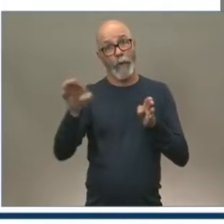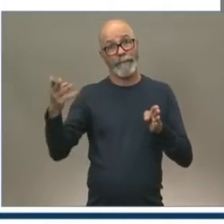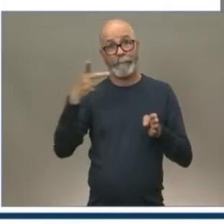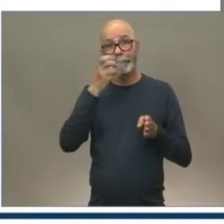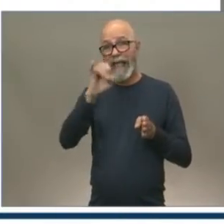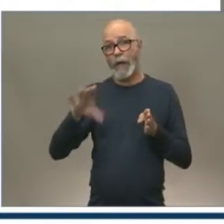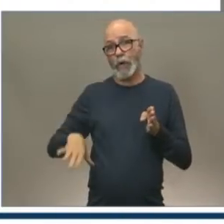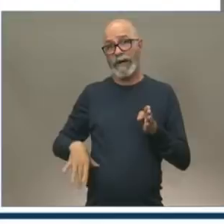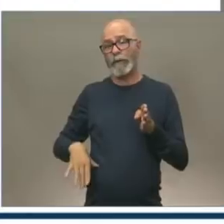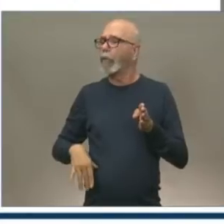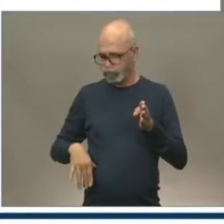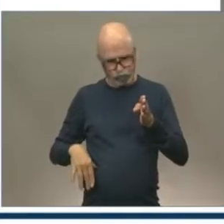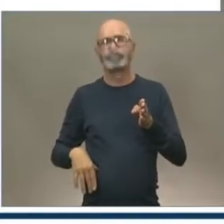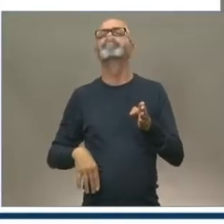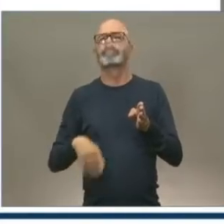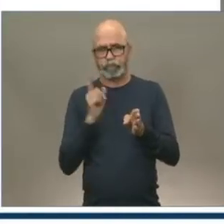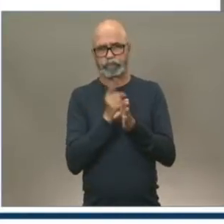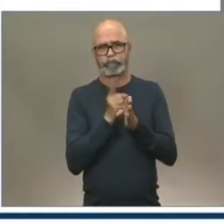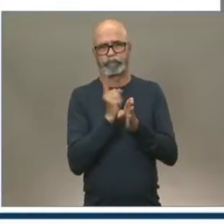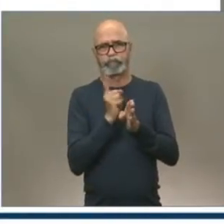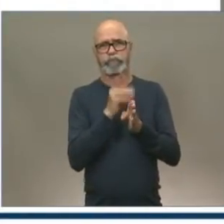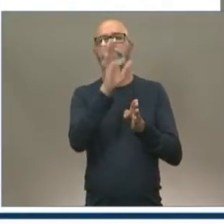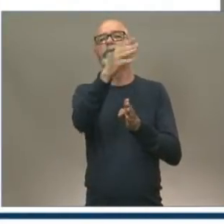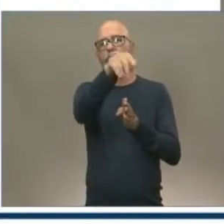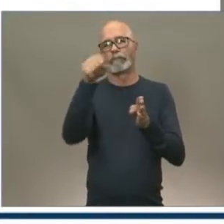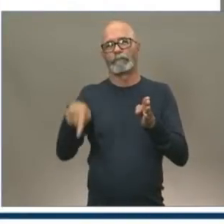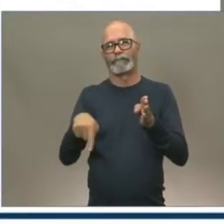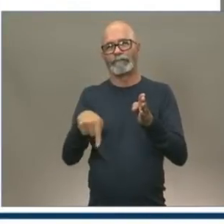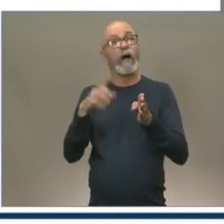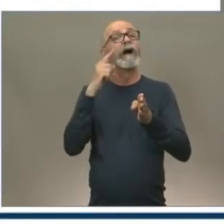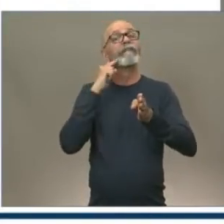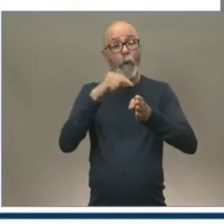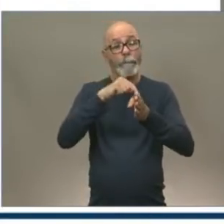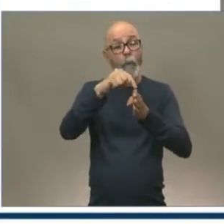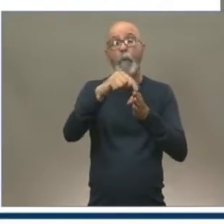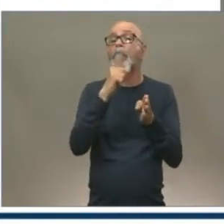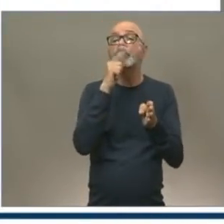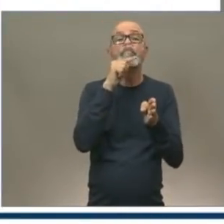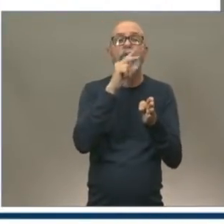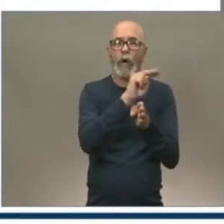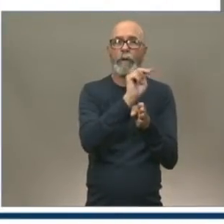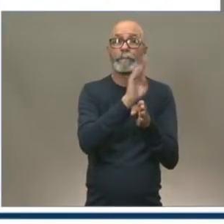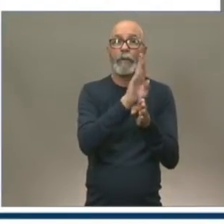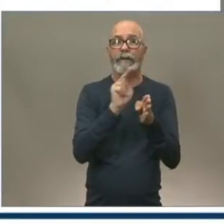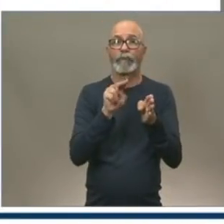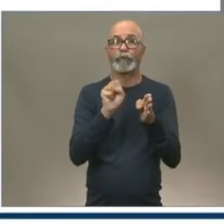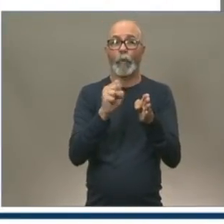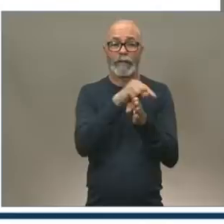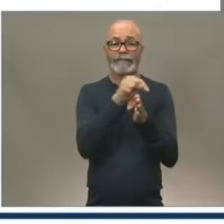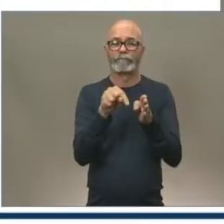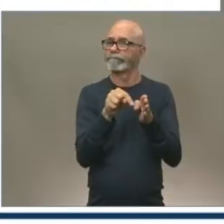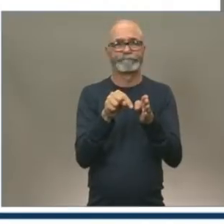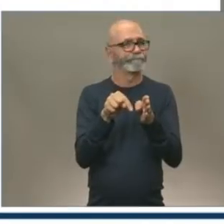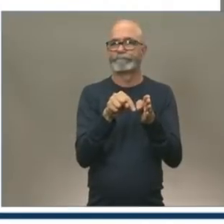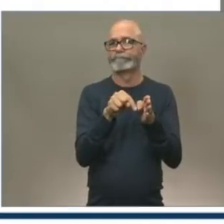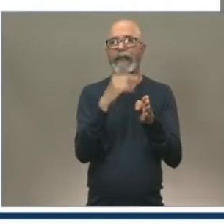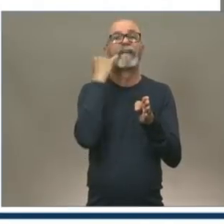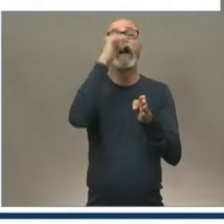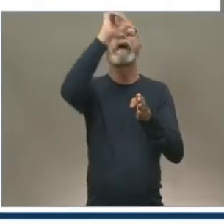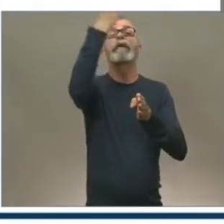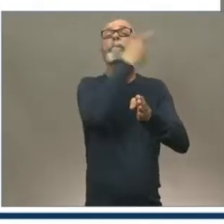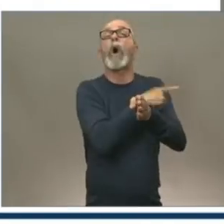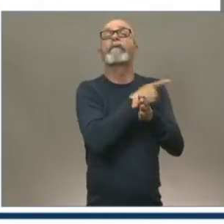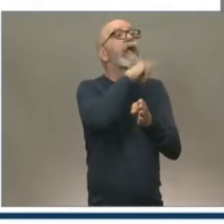any. All the border measures we're talking about are for people coming from New Brunswick or provinces that are west of New